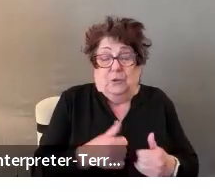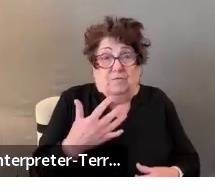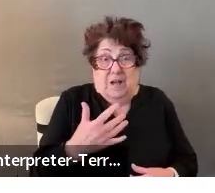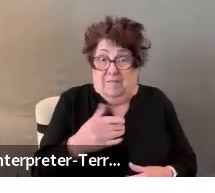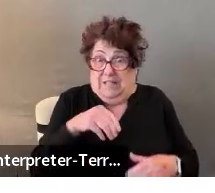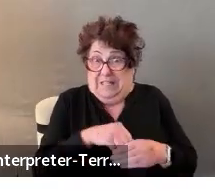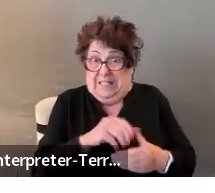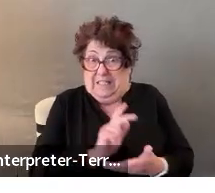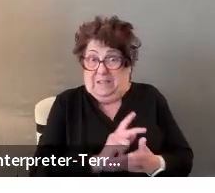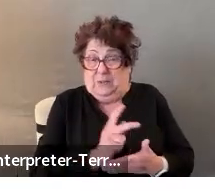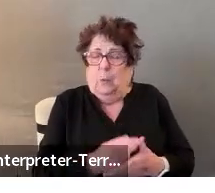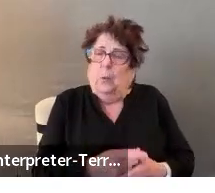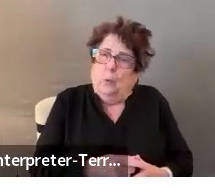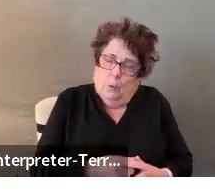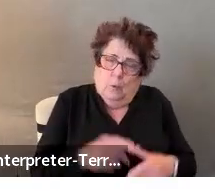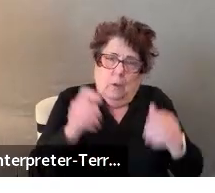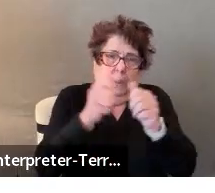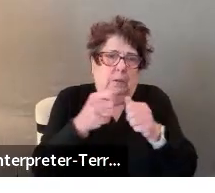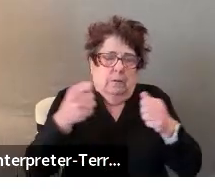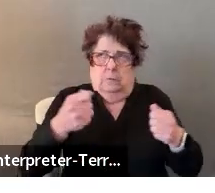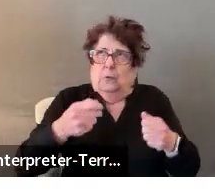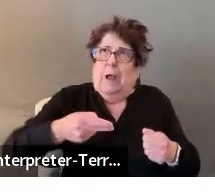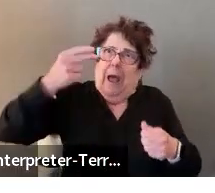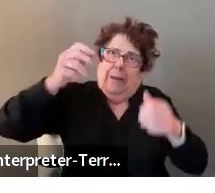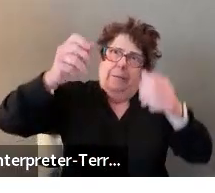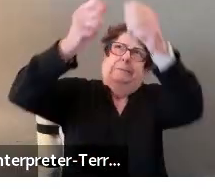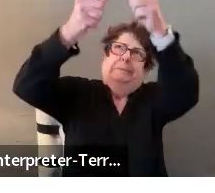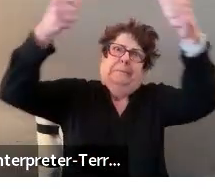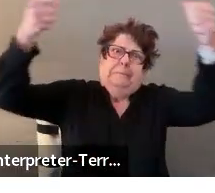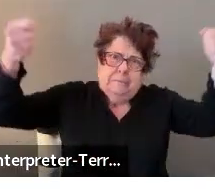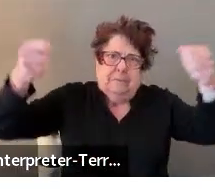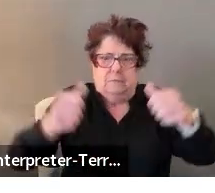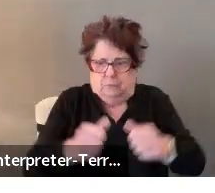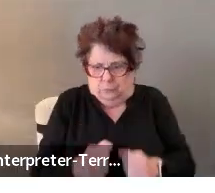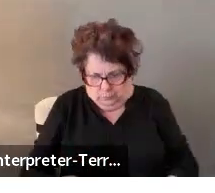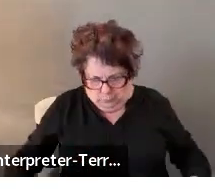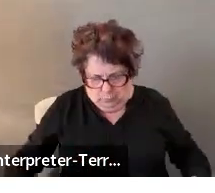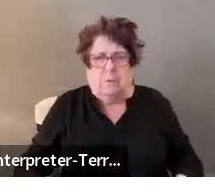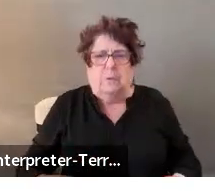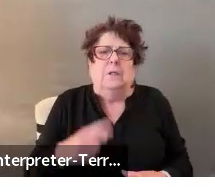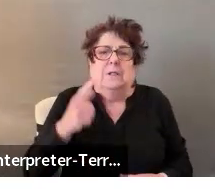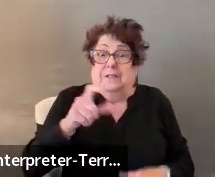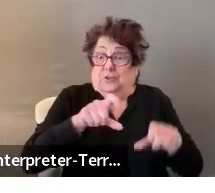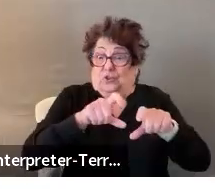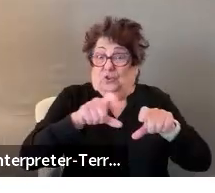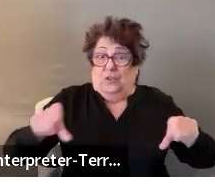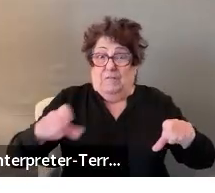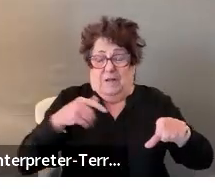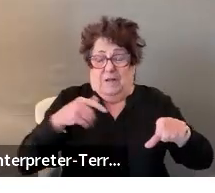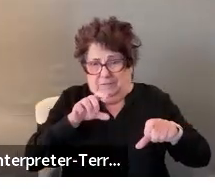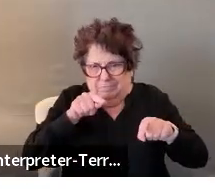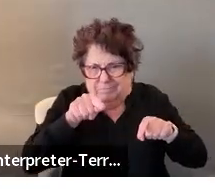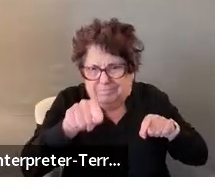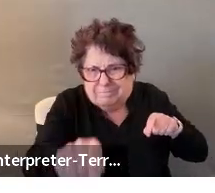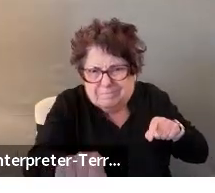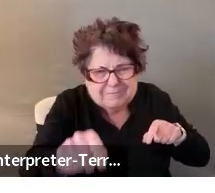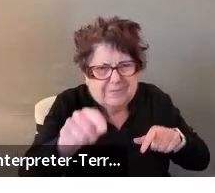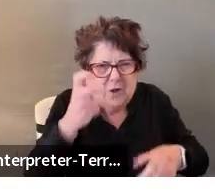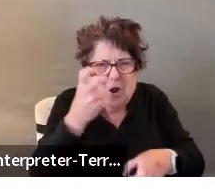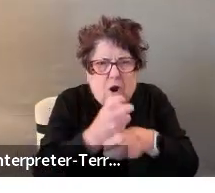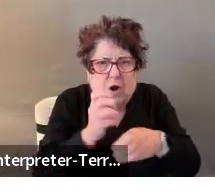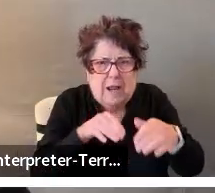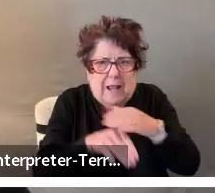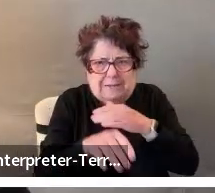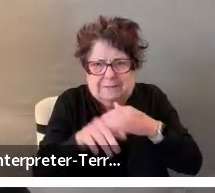you noticed how cupboards can be located too high or too low? And shelving often has deep spaces that are hard to access?